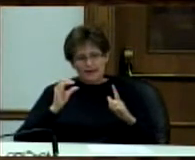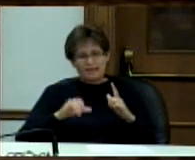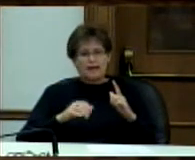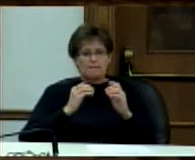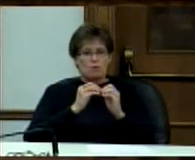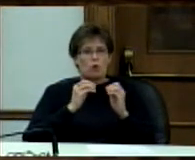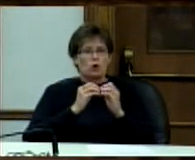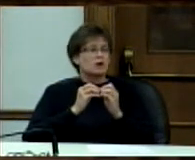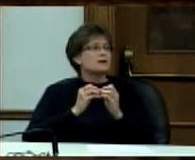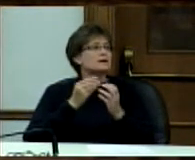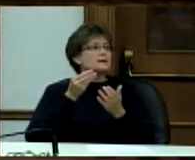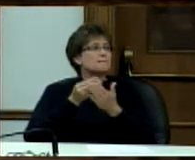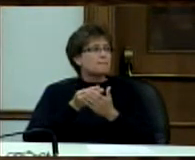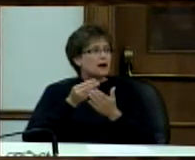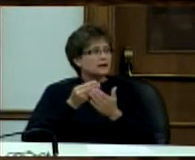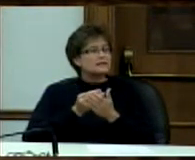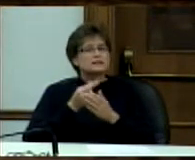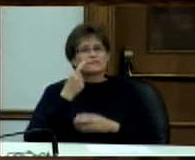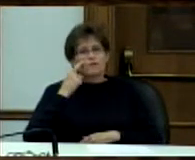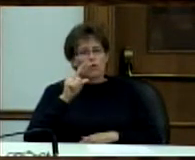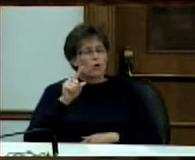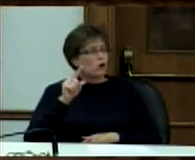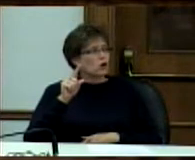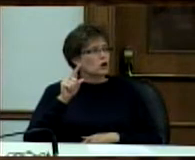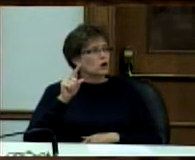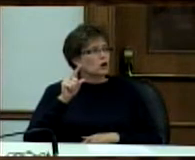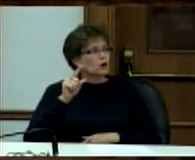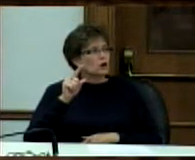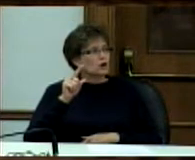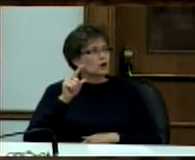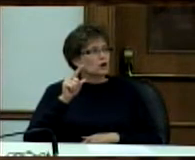well. Money in here for